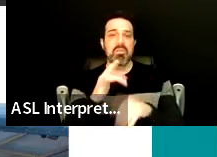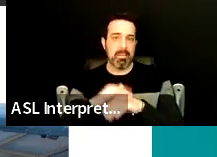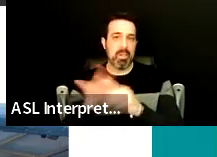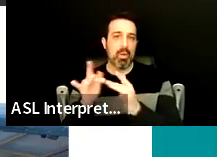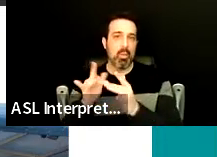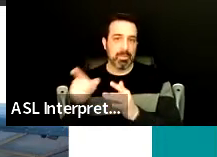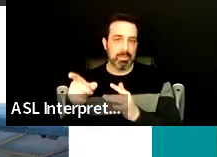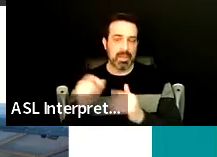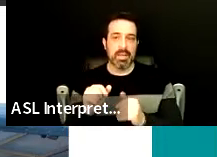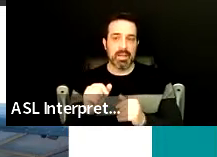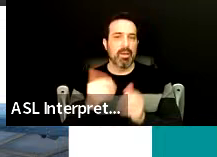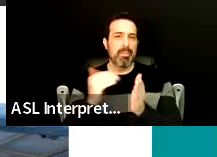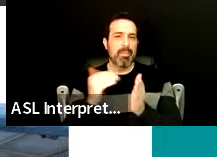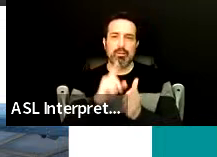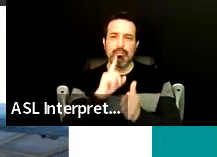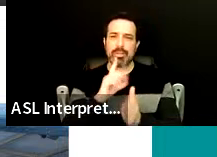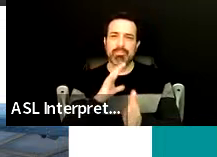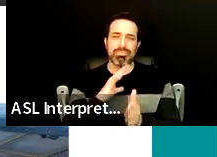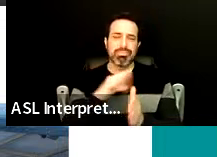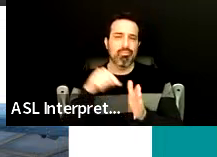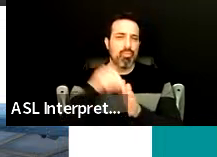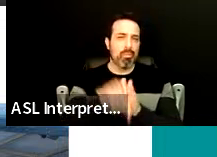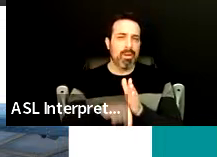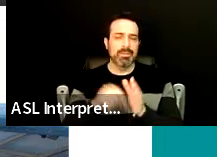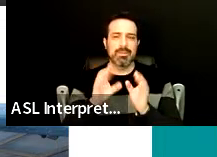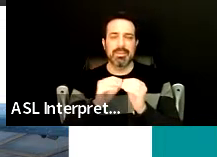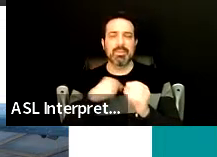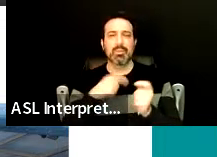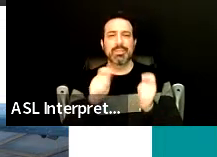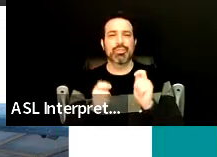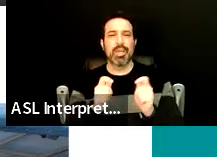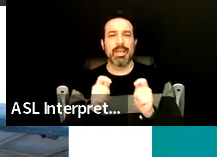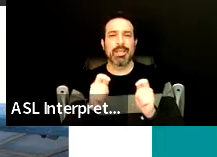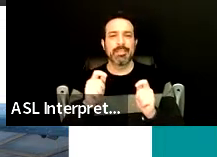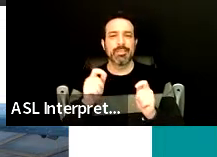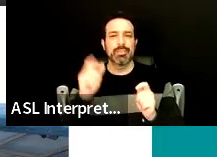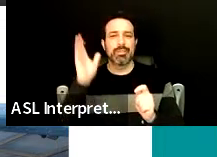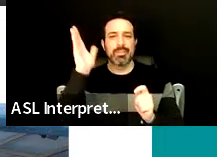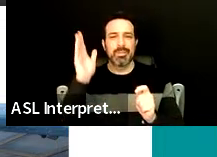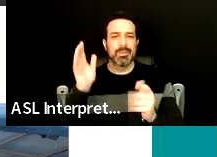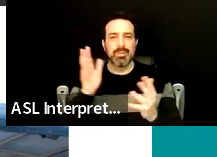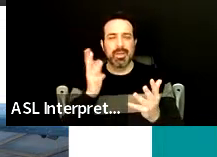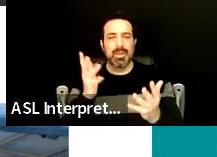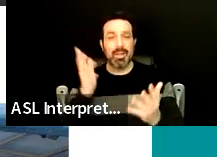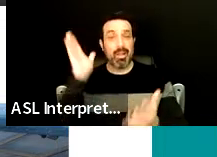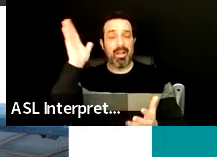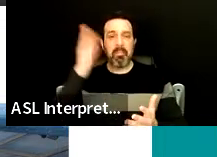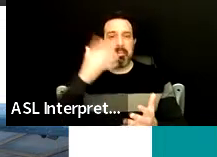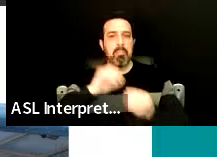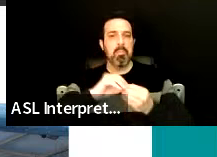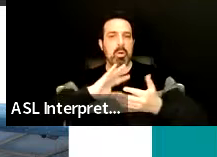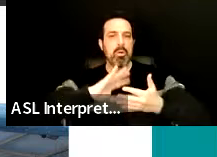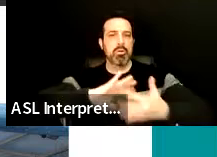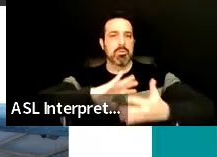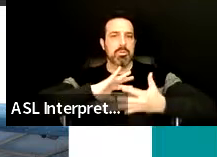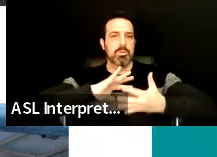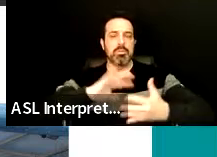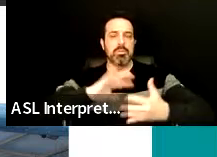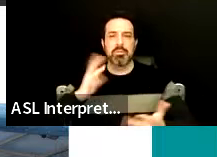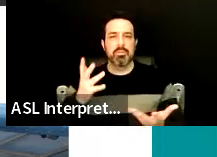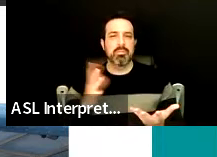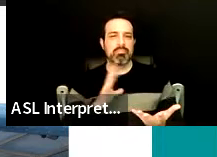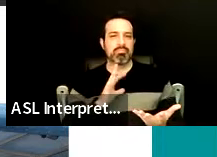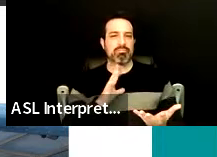But once again, a very robust meeting. We've changed the format to where it's a more interactive meeting, and I think all